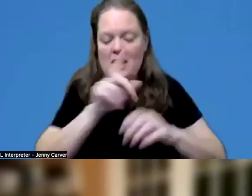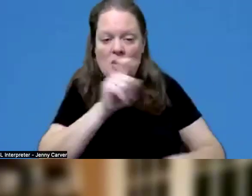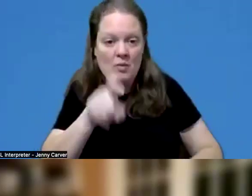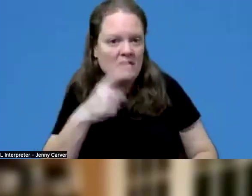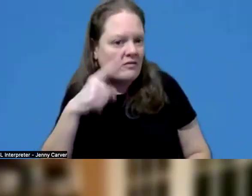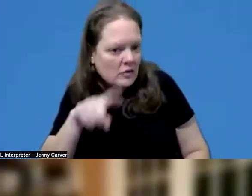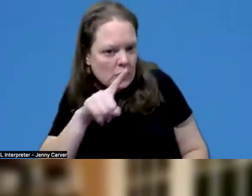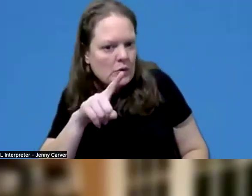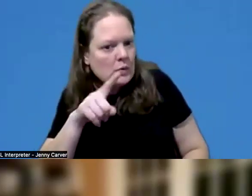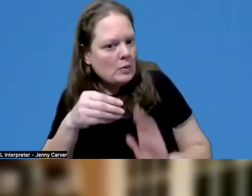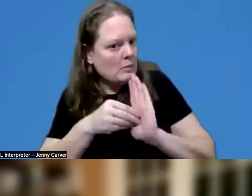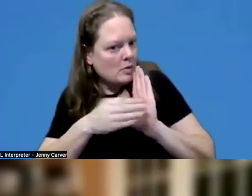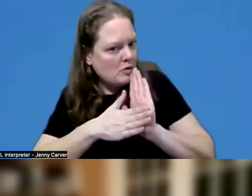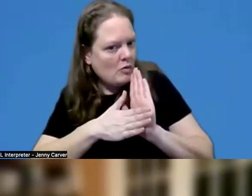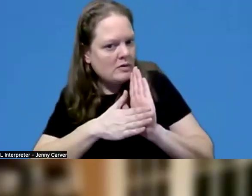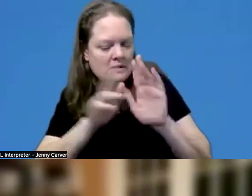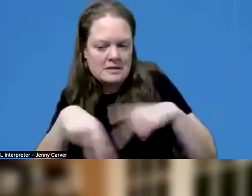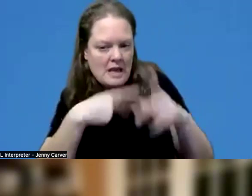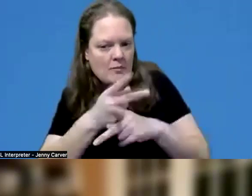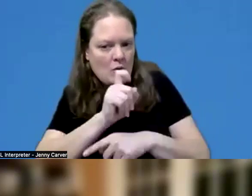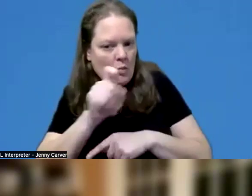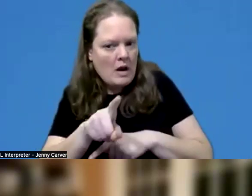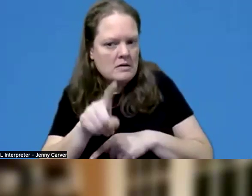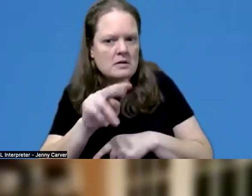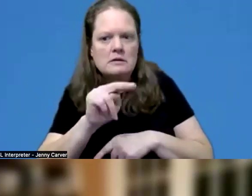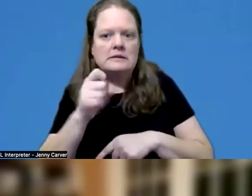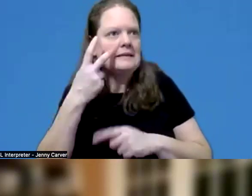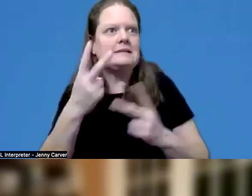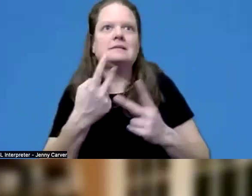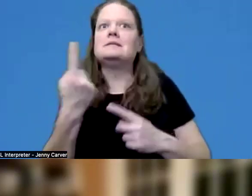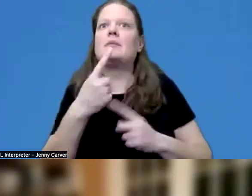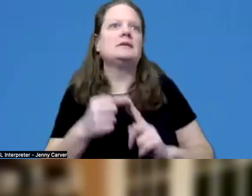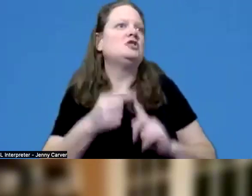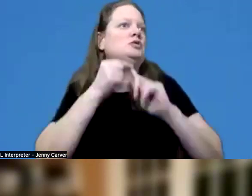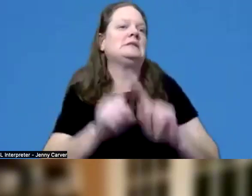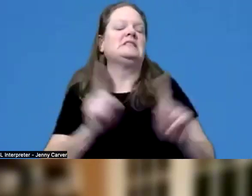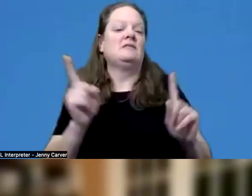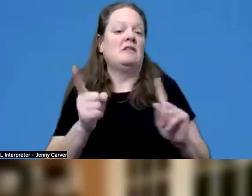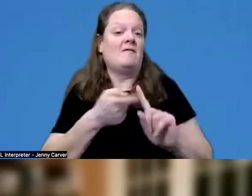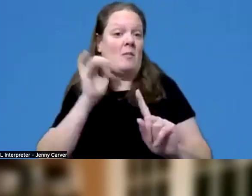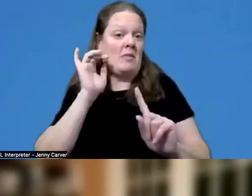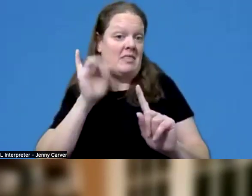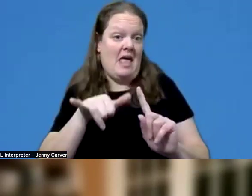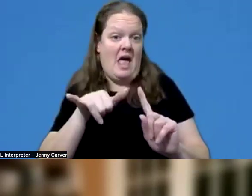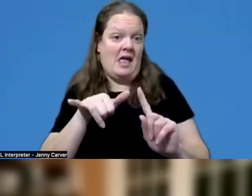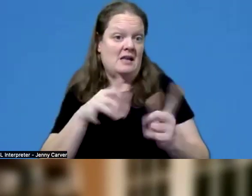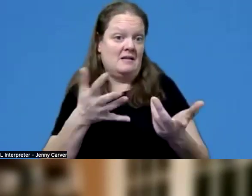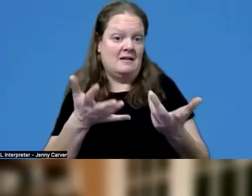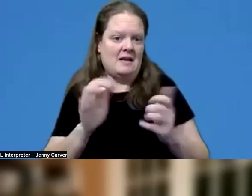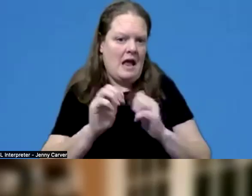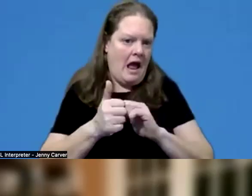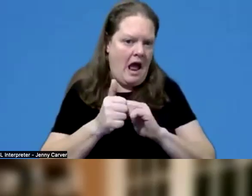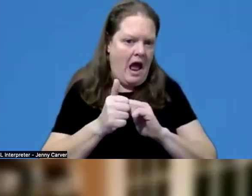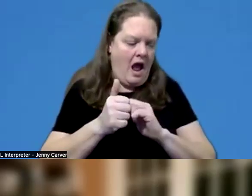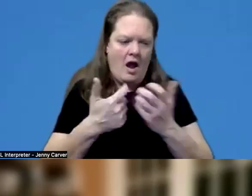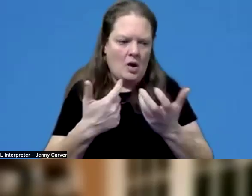of you that put those in there, unless I see something very distinctly different from that of like, how come